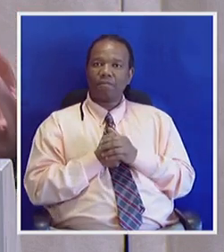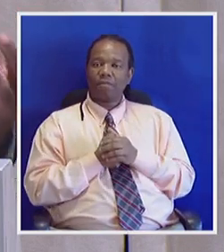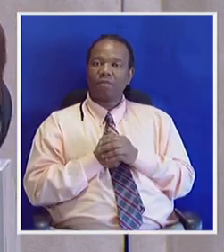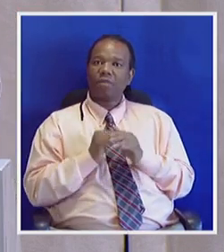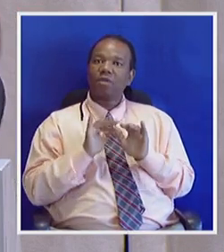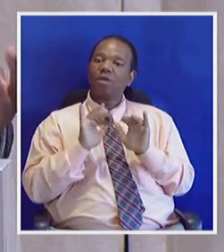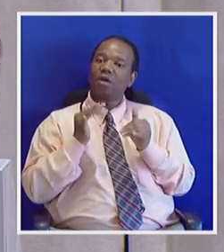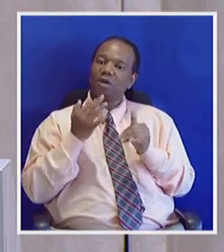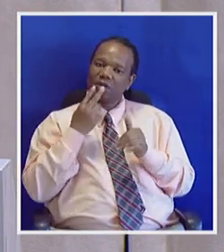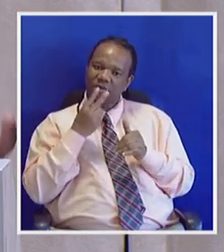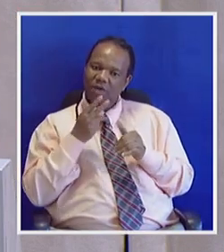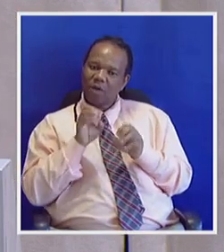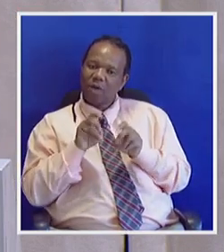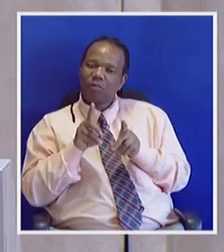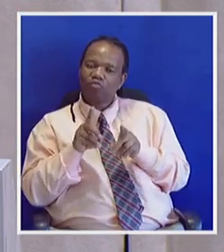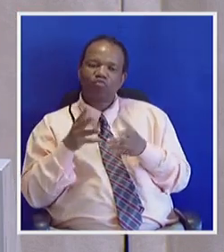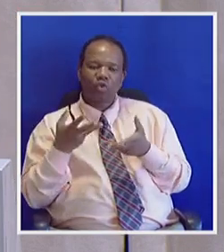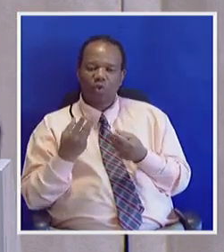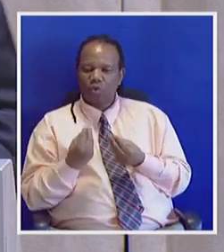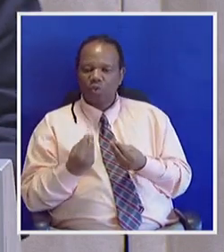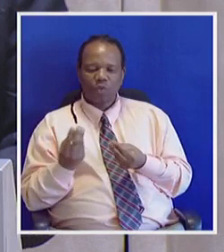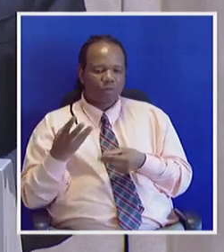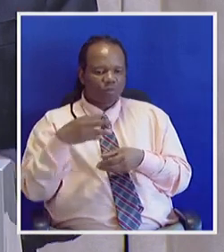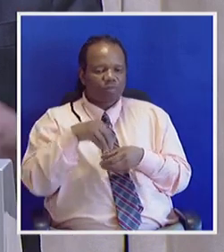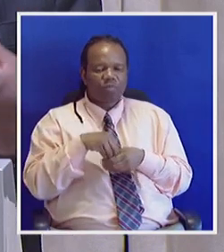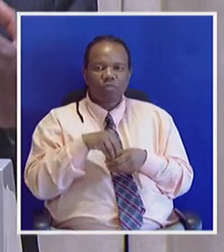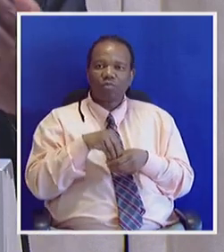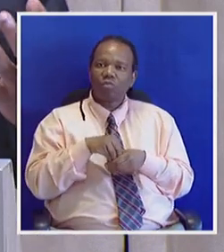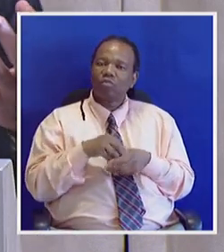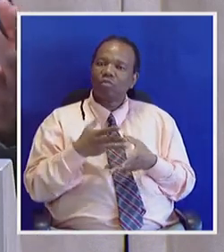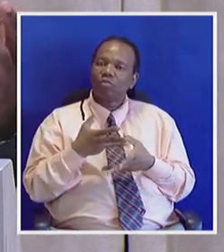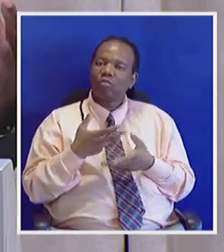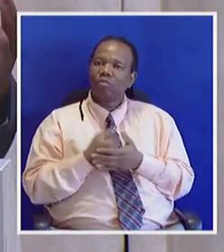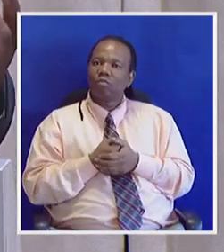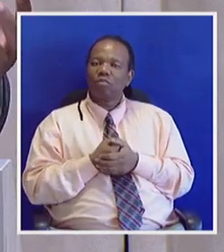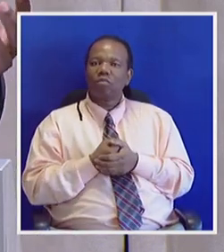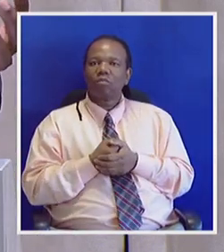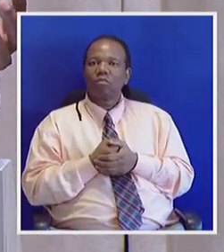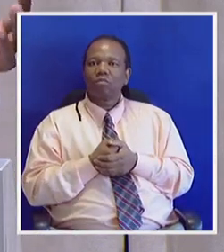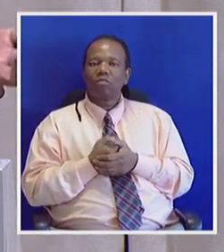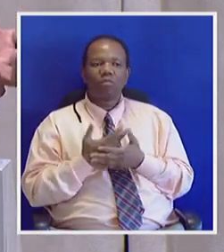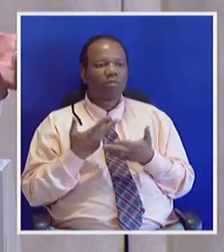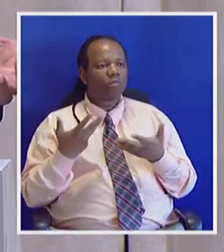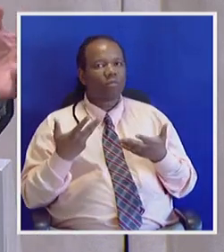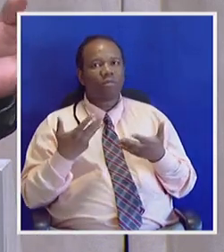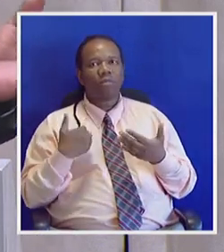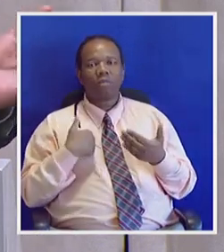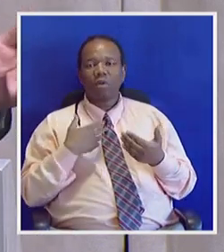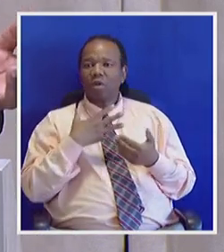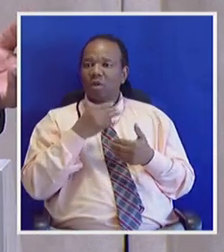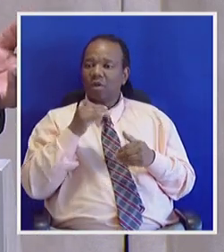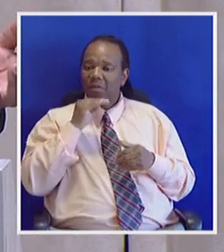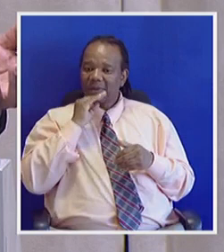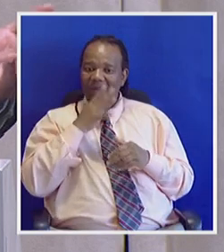an opportunity to look after young people in our country. And all this is aimed at eliminating illiteracy at a